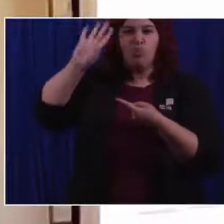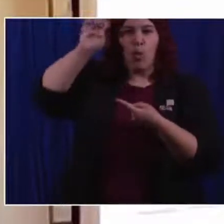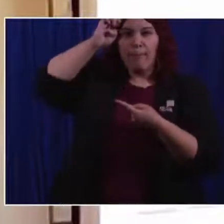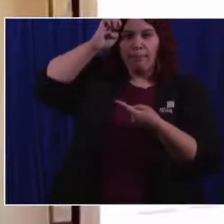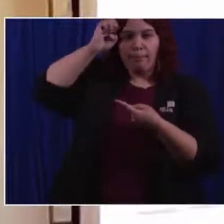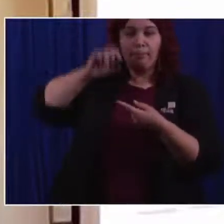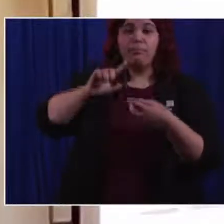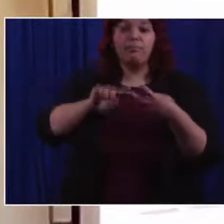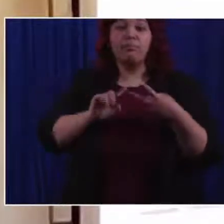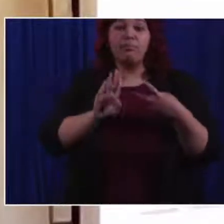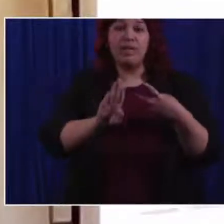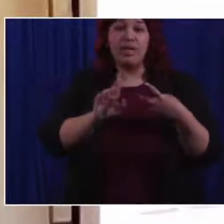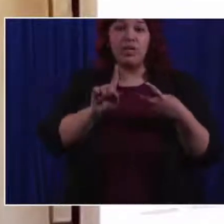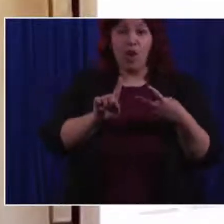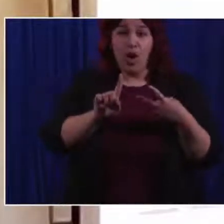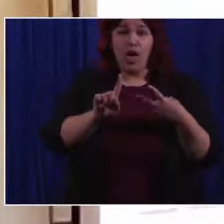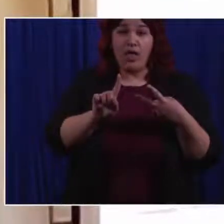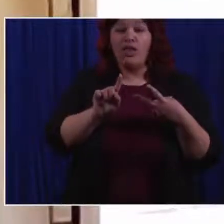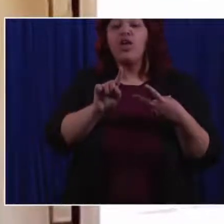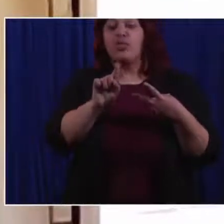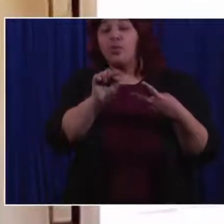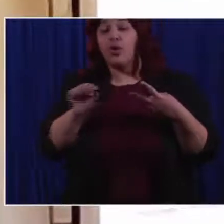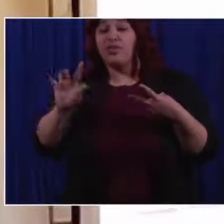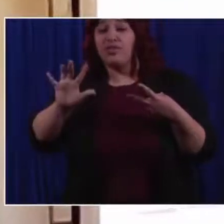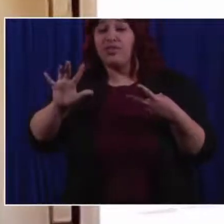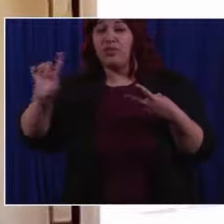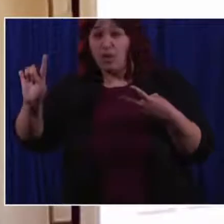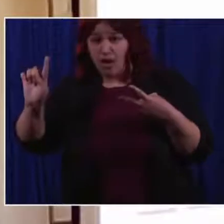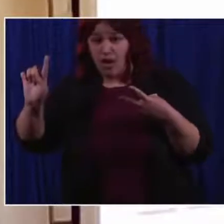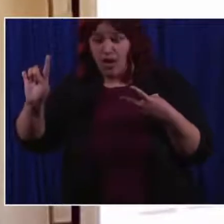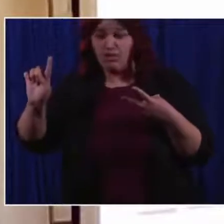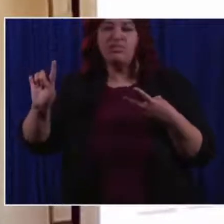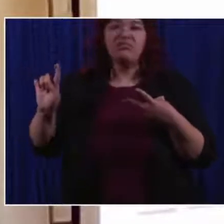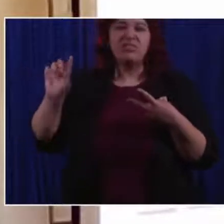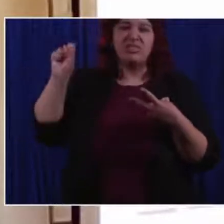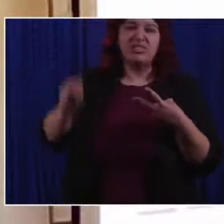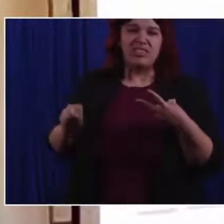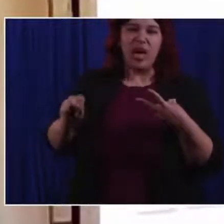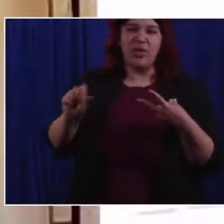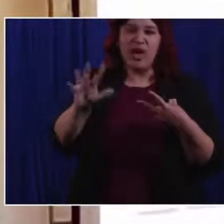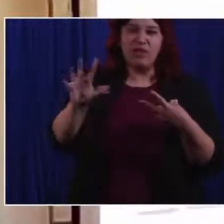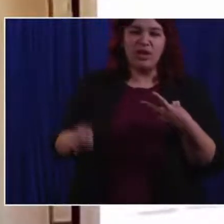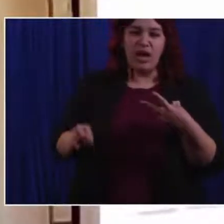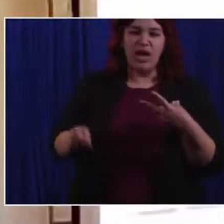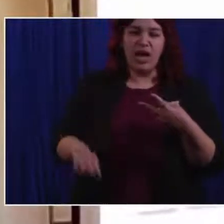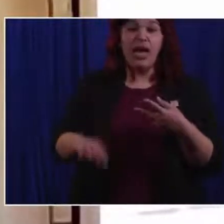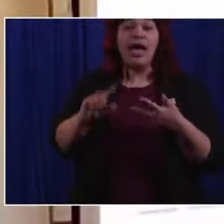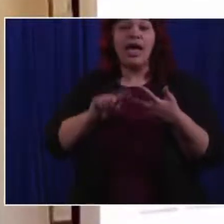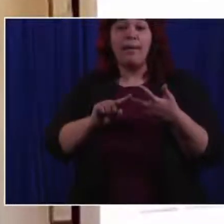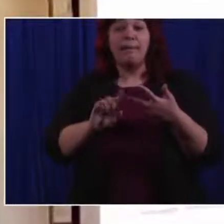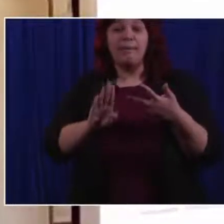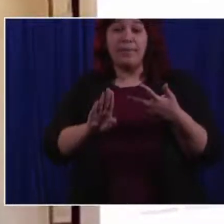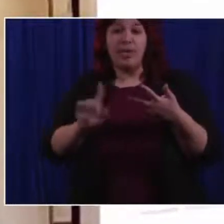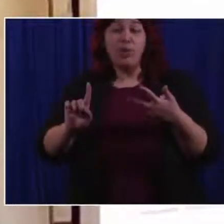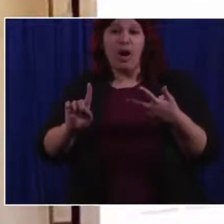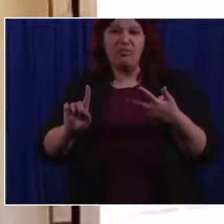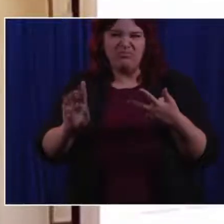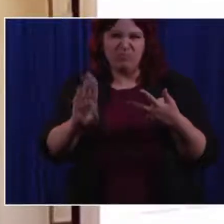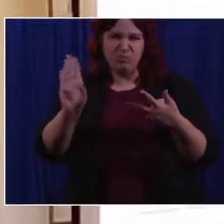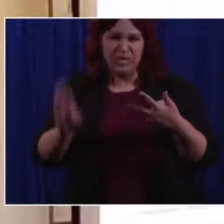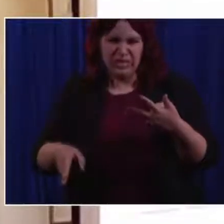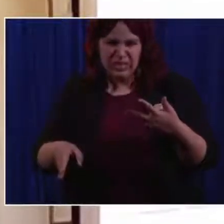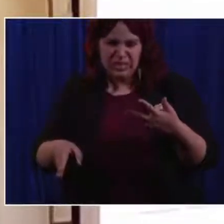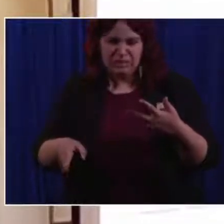B.1.351, originally from South Africa, and P.1 originally from Brazil. In Ohio, ODH and the CDC